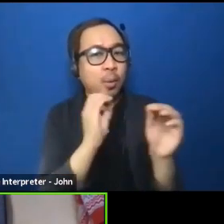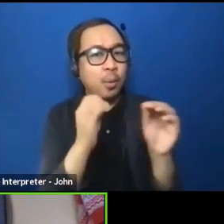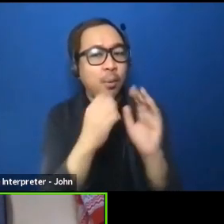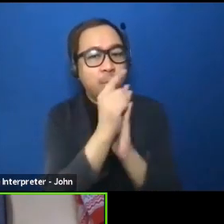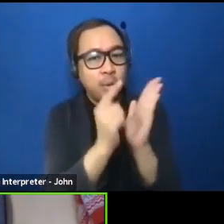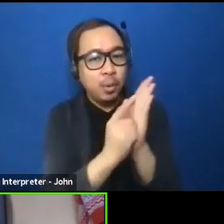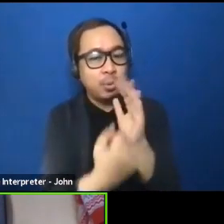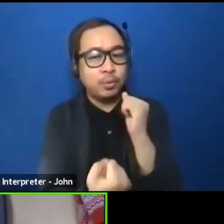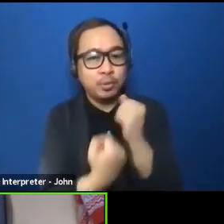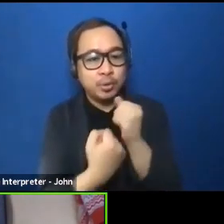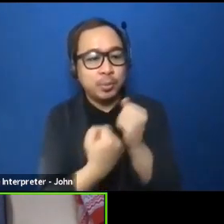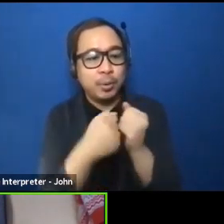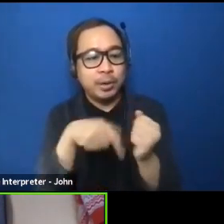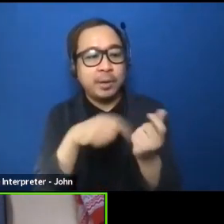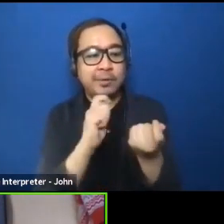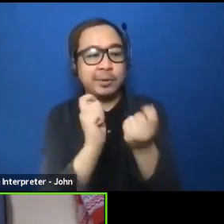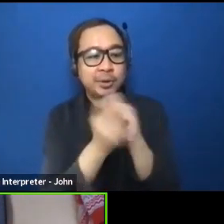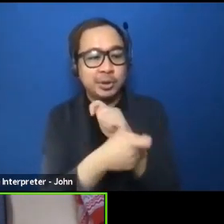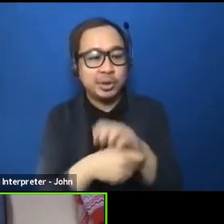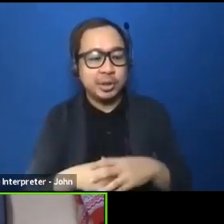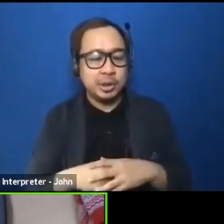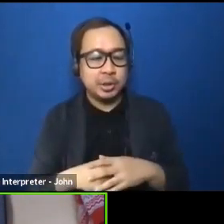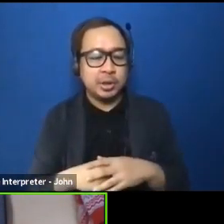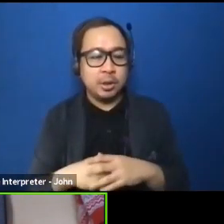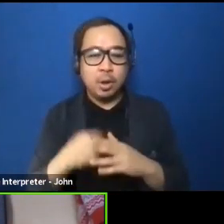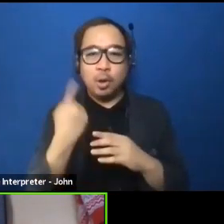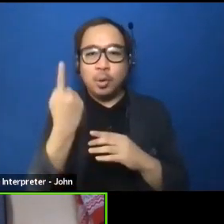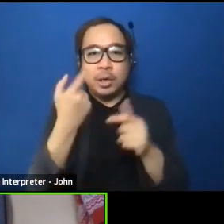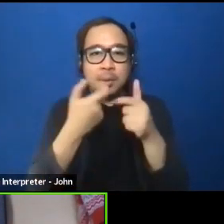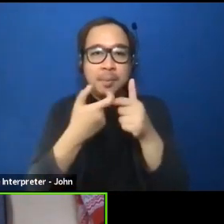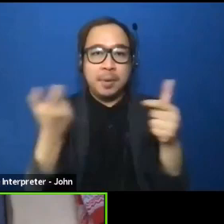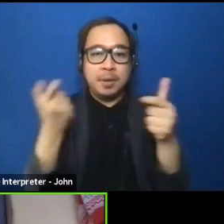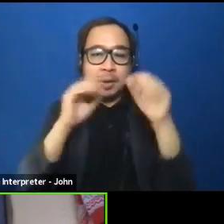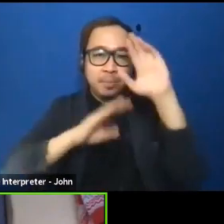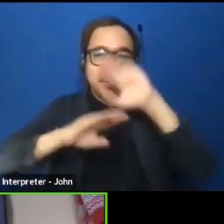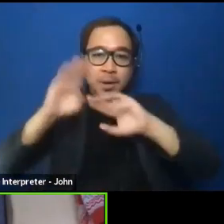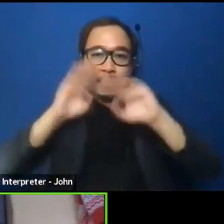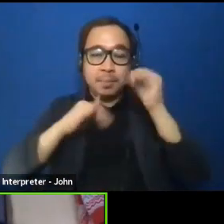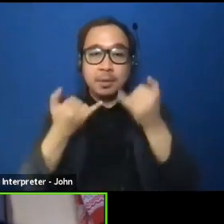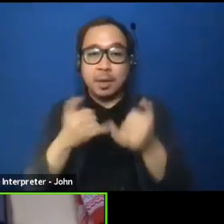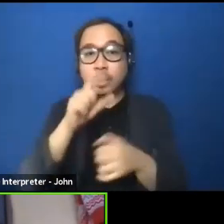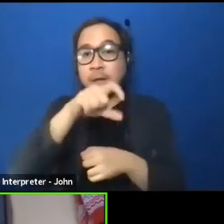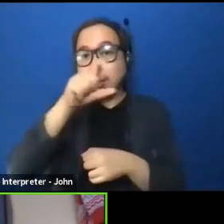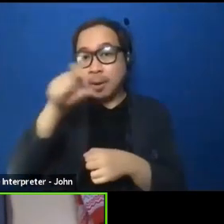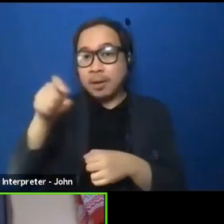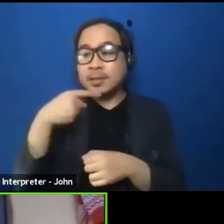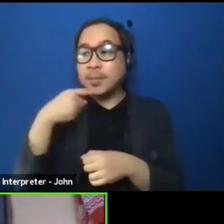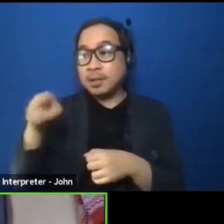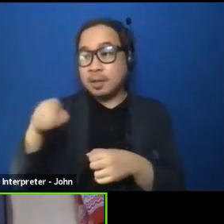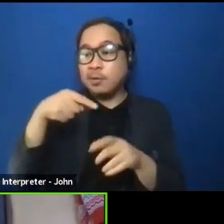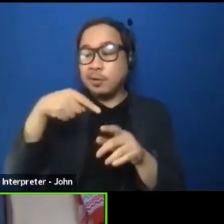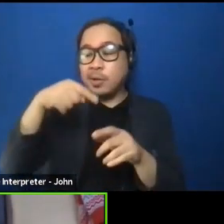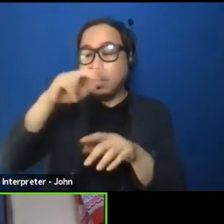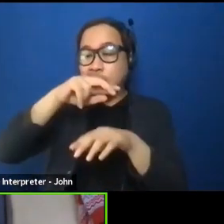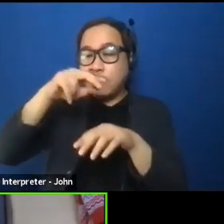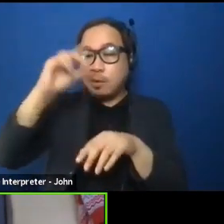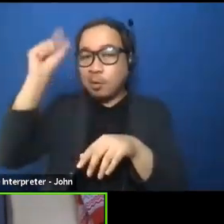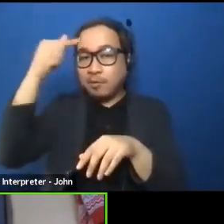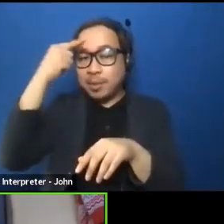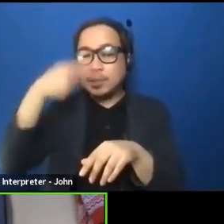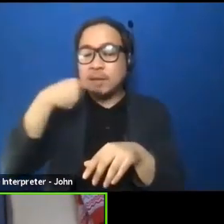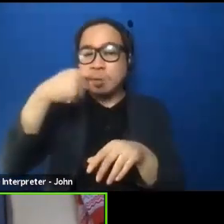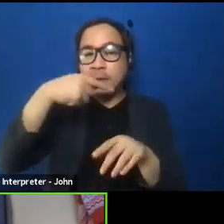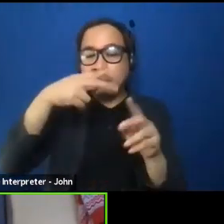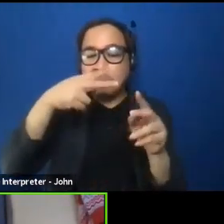this amendment. One of the biggest problems for Nepal is that the state thinks being LGBTI, five very